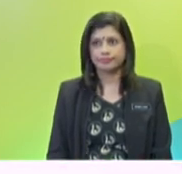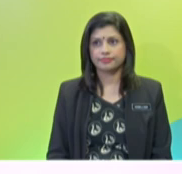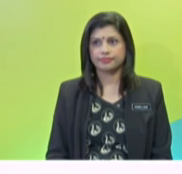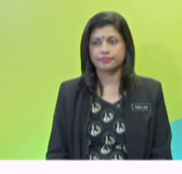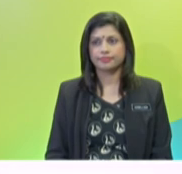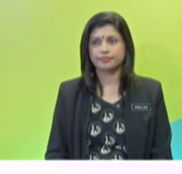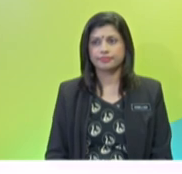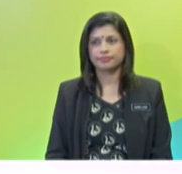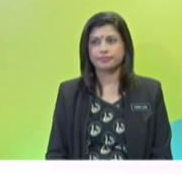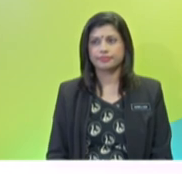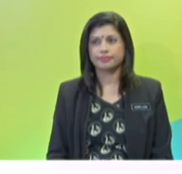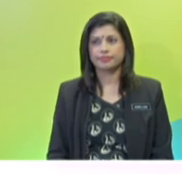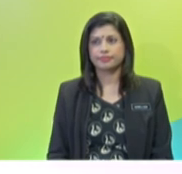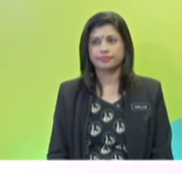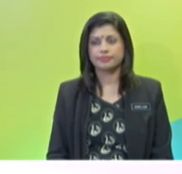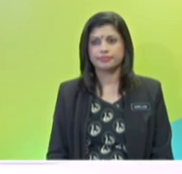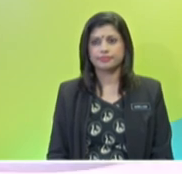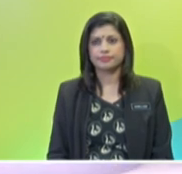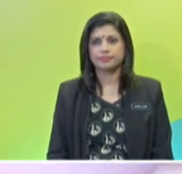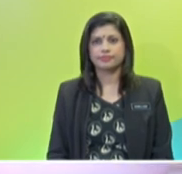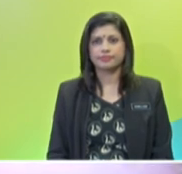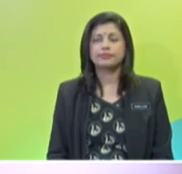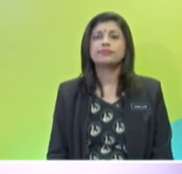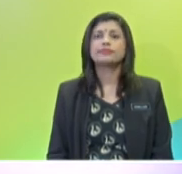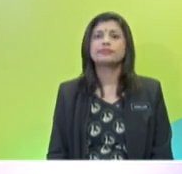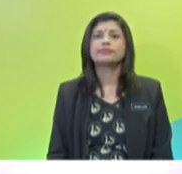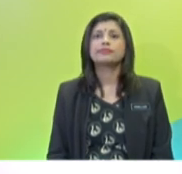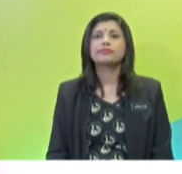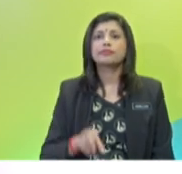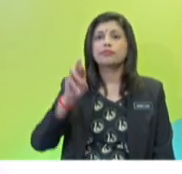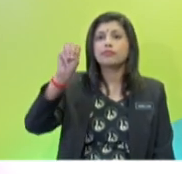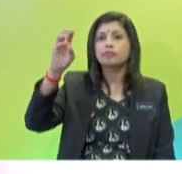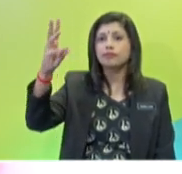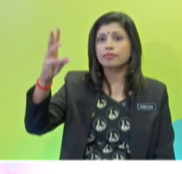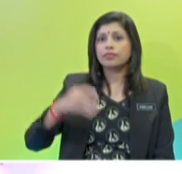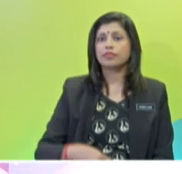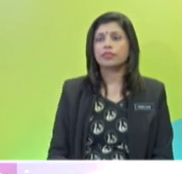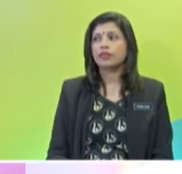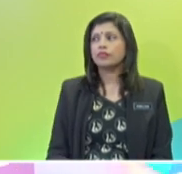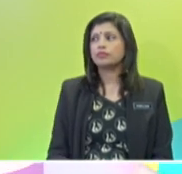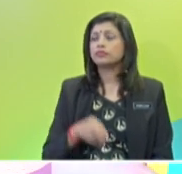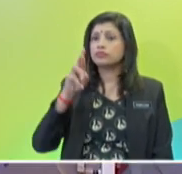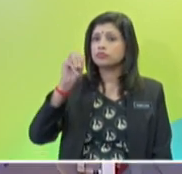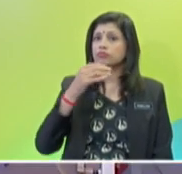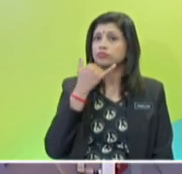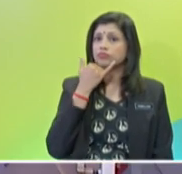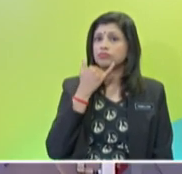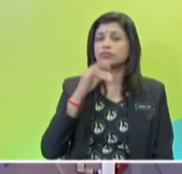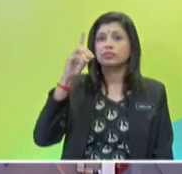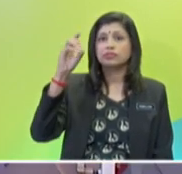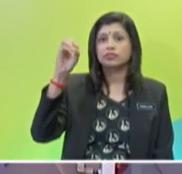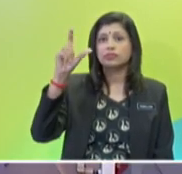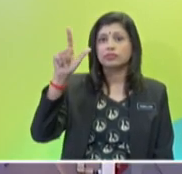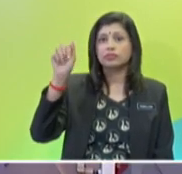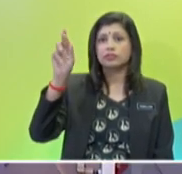Akif, how much? Oh, Akif, you haven't turned on your mic yet. $6. $6, okay. And the last one, return